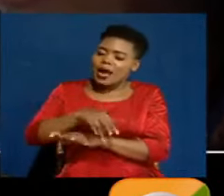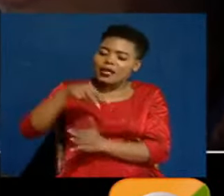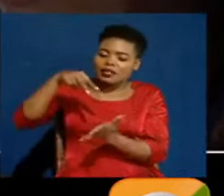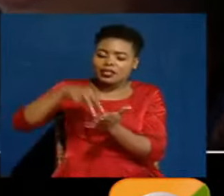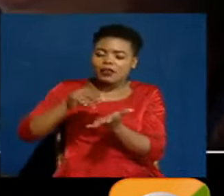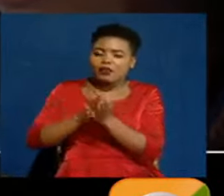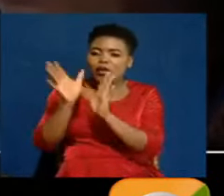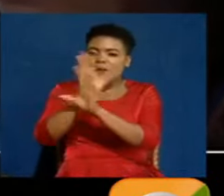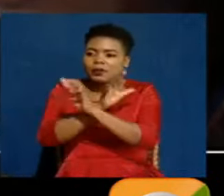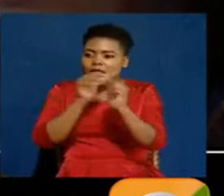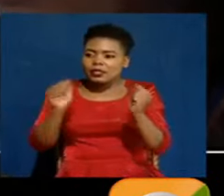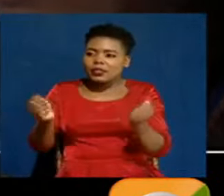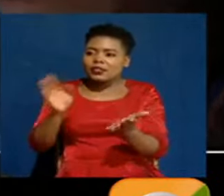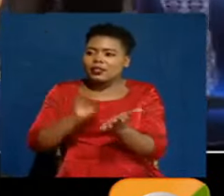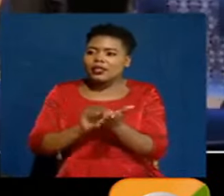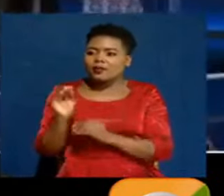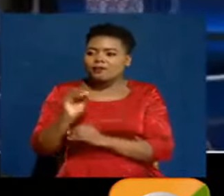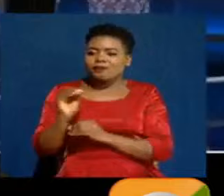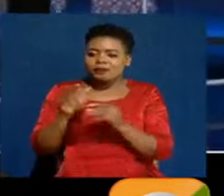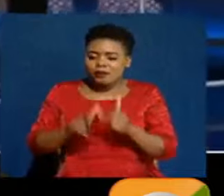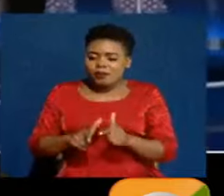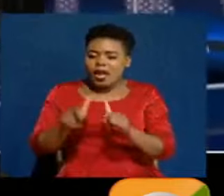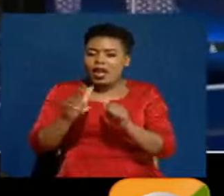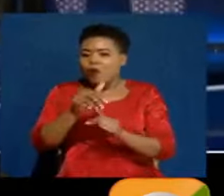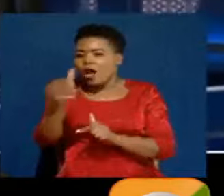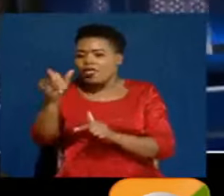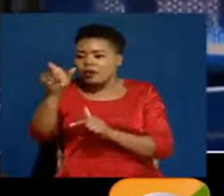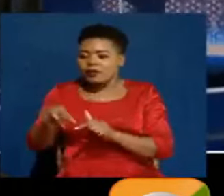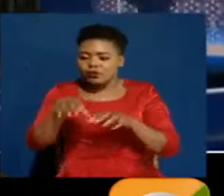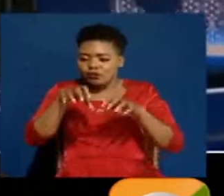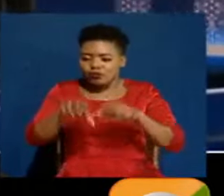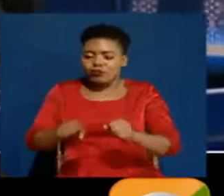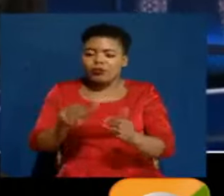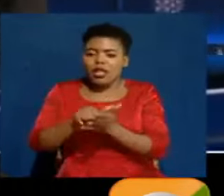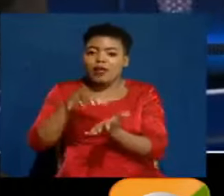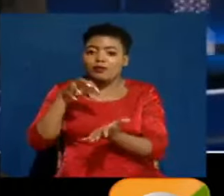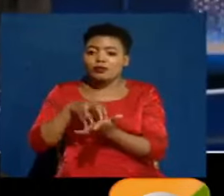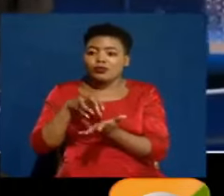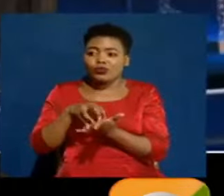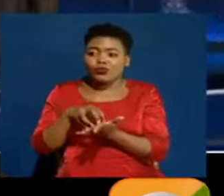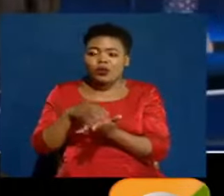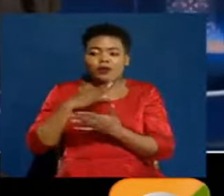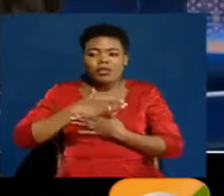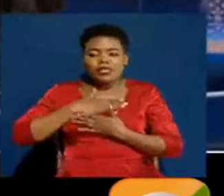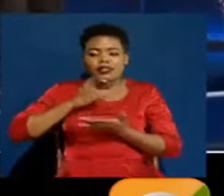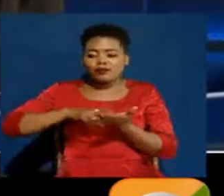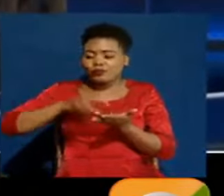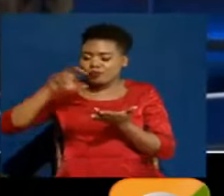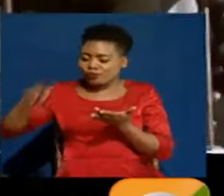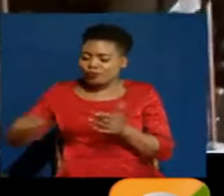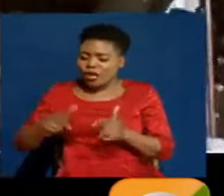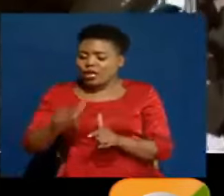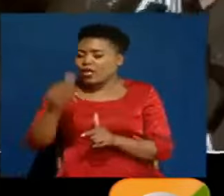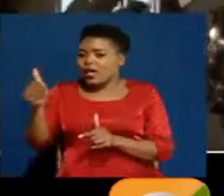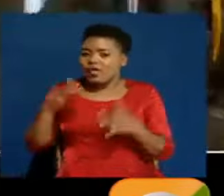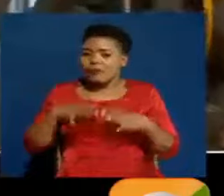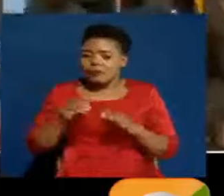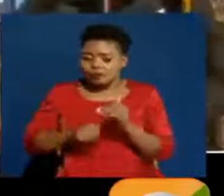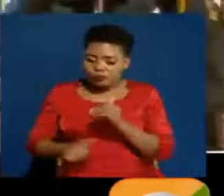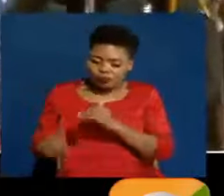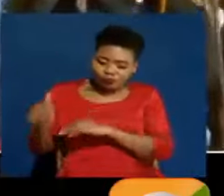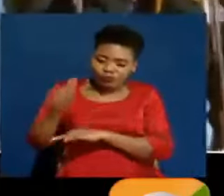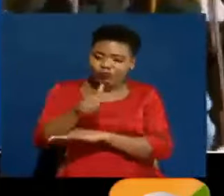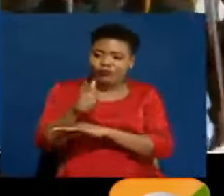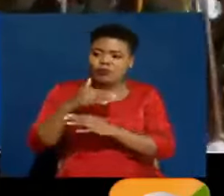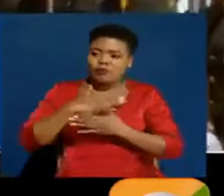office, or whether it is anything else that you have completed your work, just pull out and let others take over. That's what I